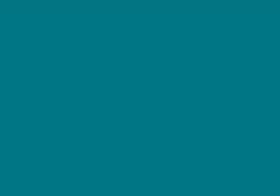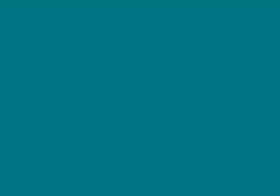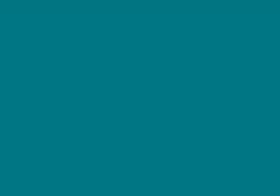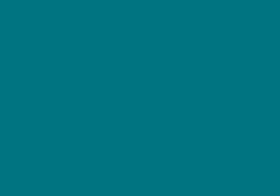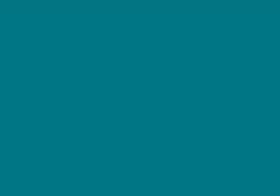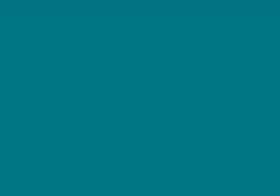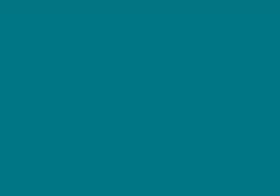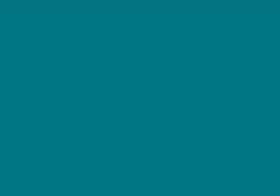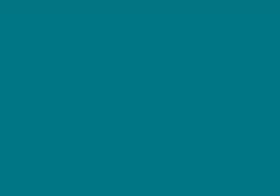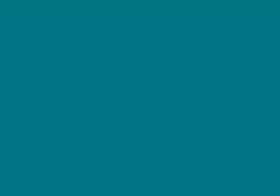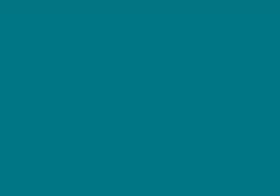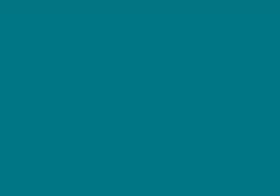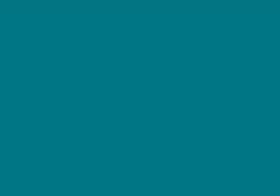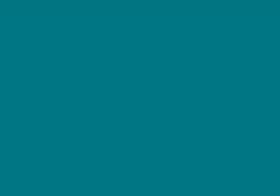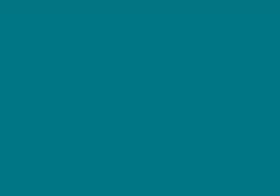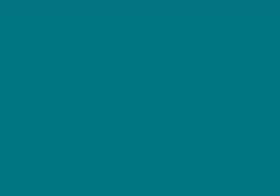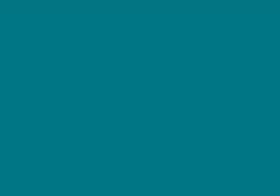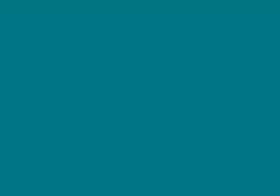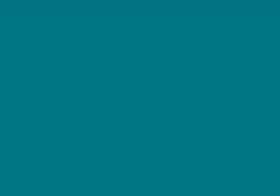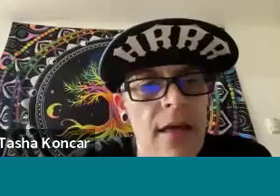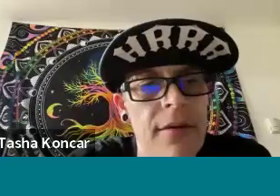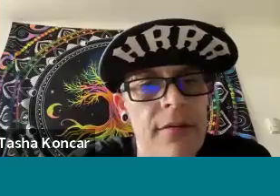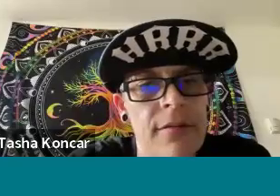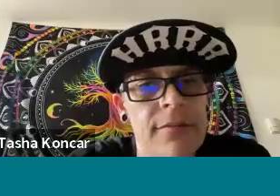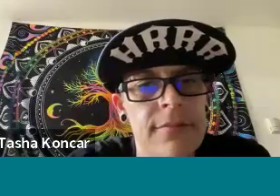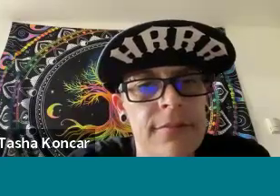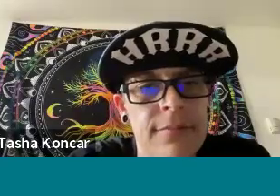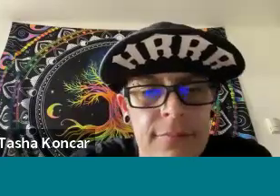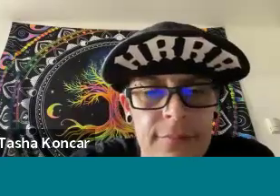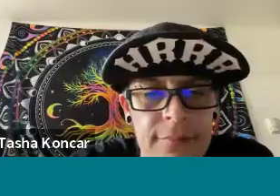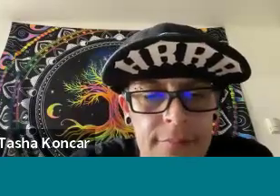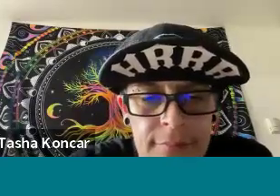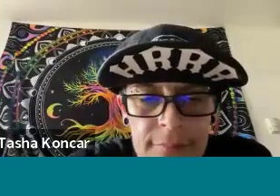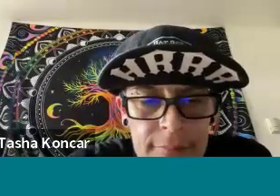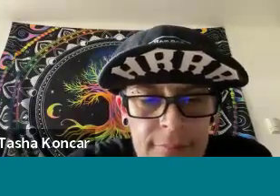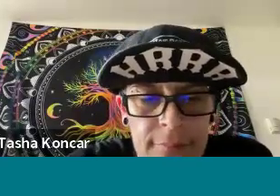I also just want to say there's Raise your hand, Seth.